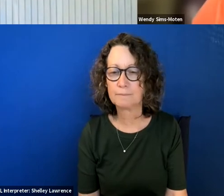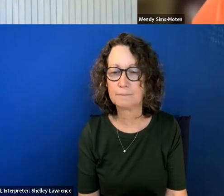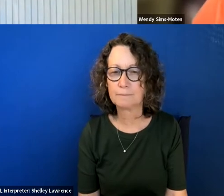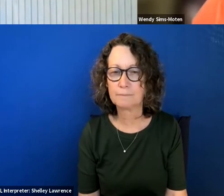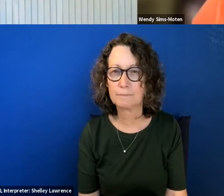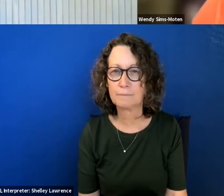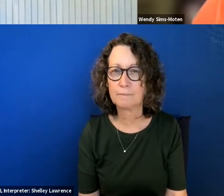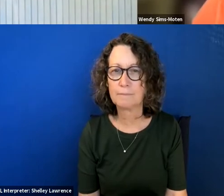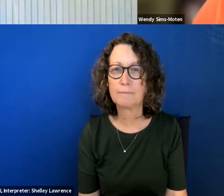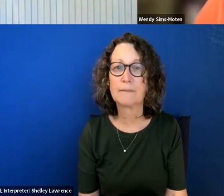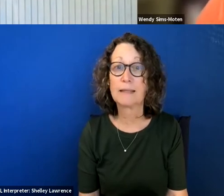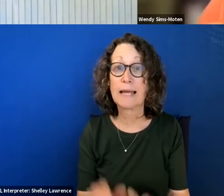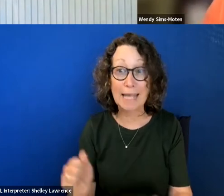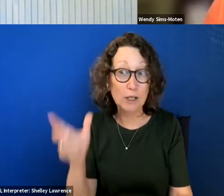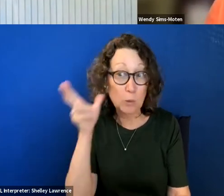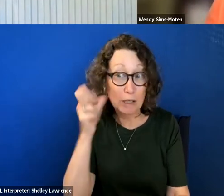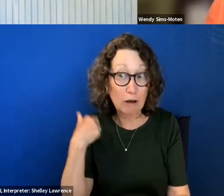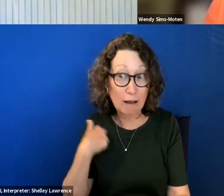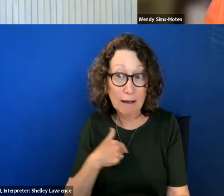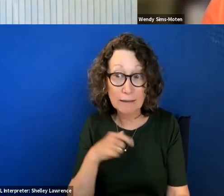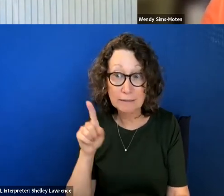Ms. Peggy Wilson, can you hear us?